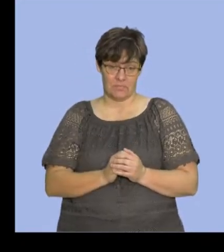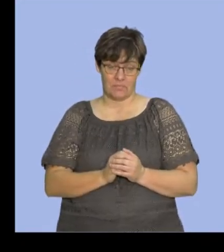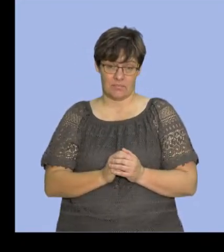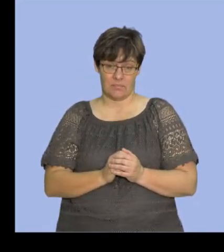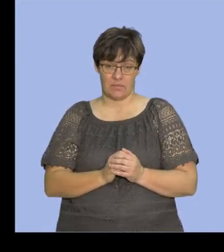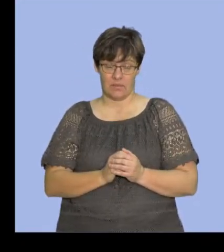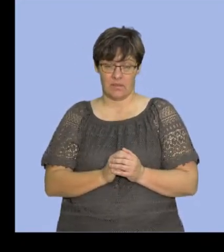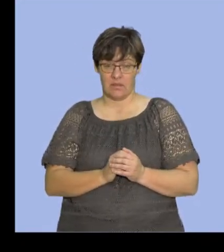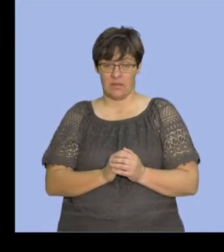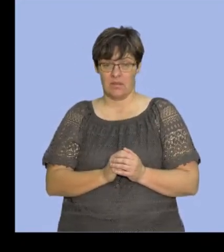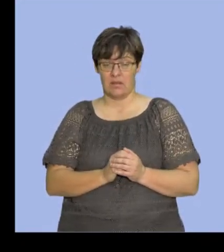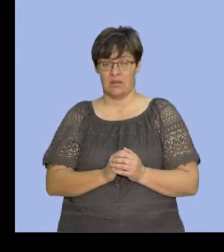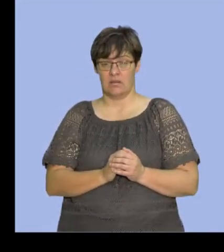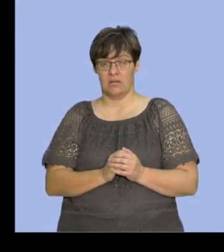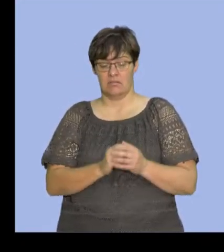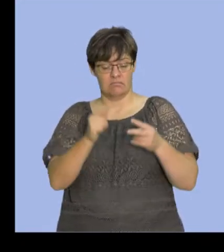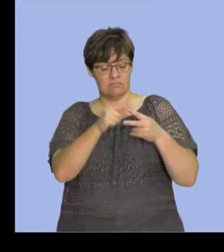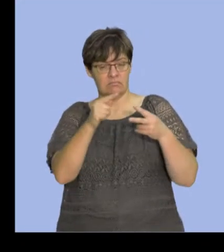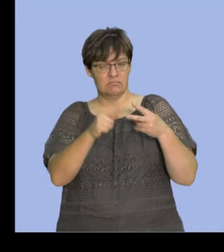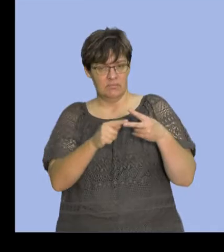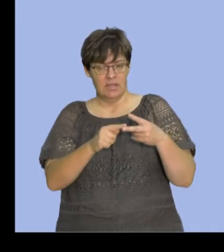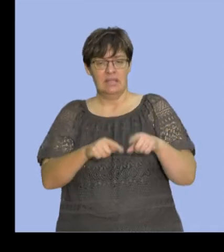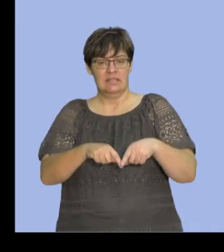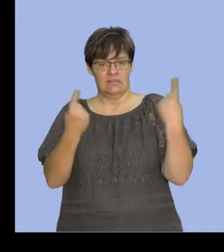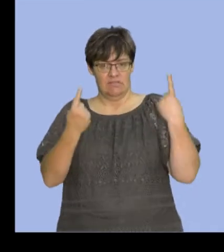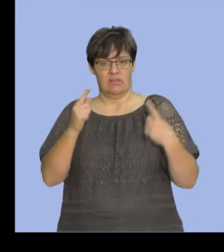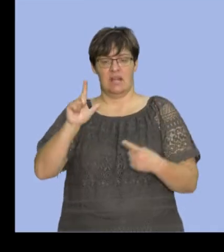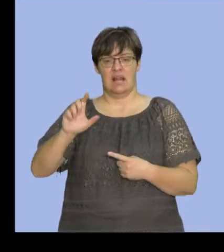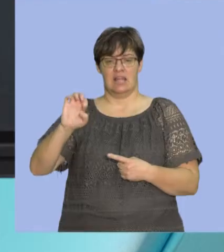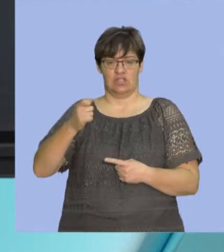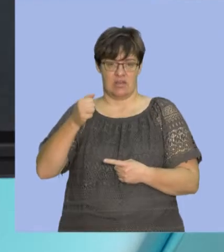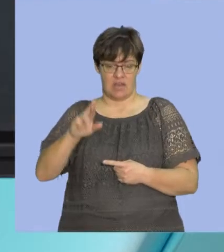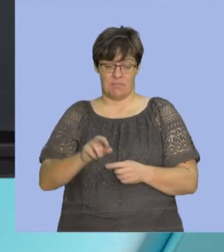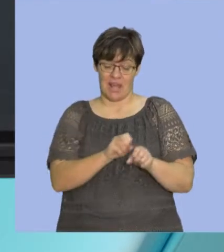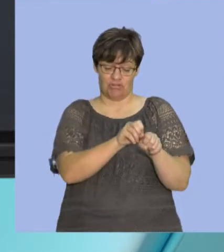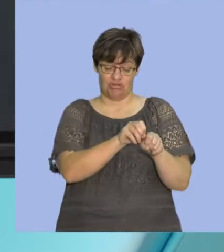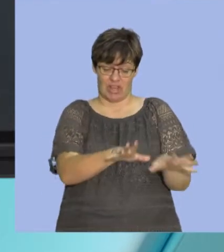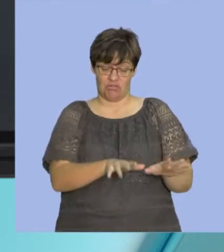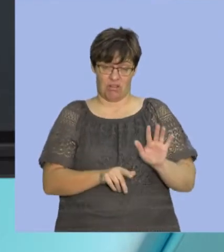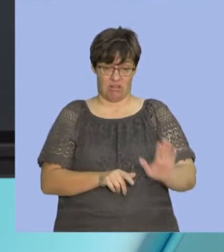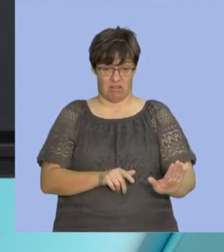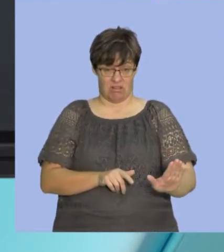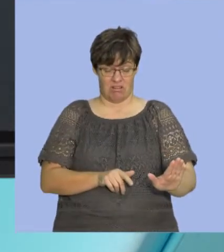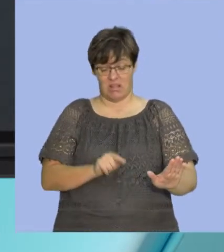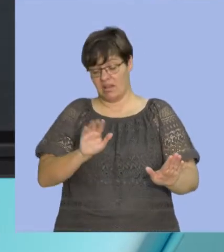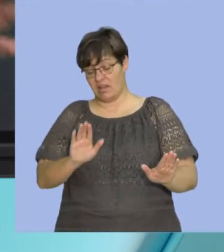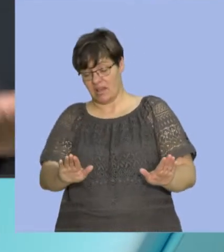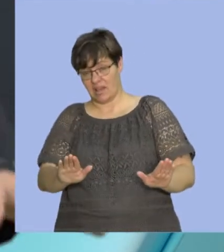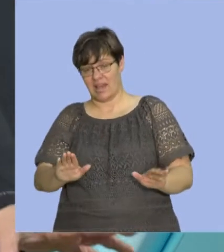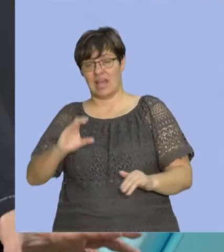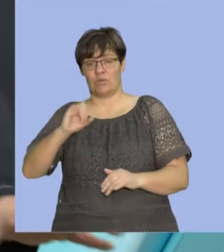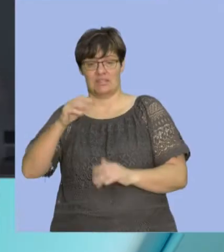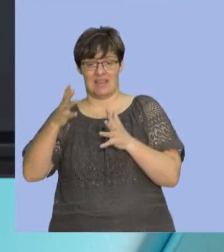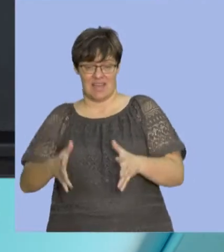because you are dealing with two different ledgers, you're dealing with the general ledger on the one hand and the